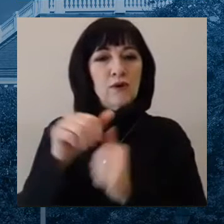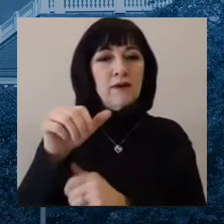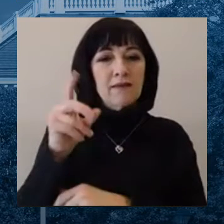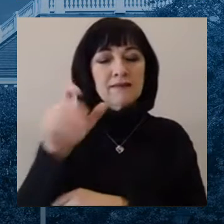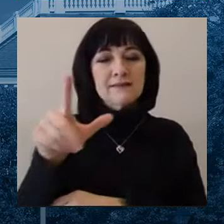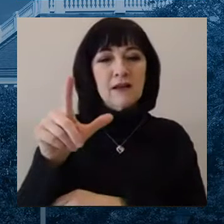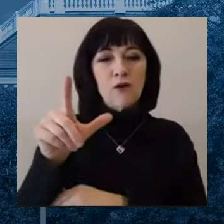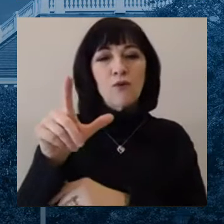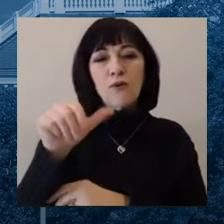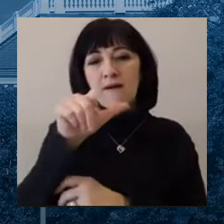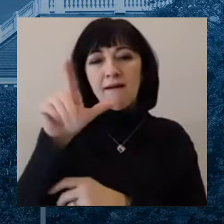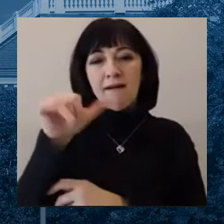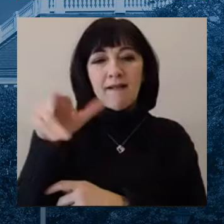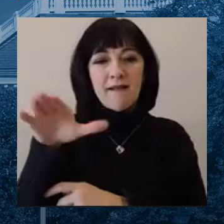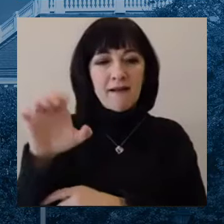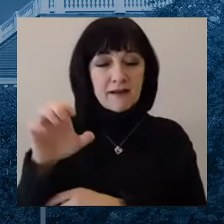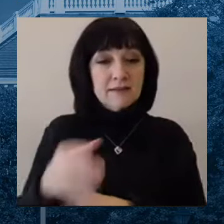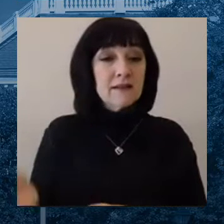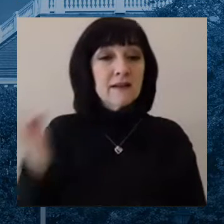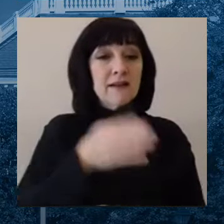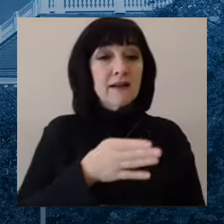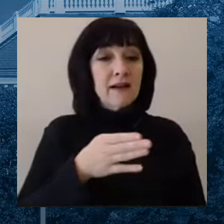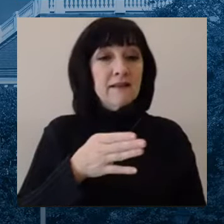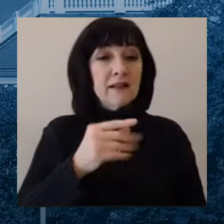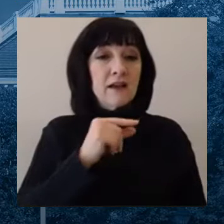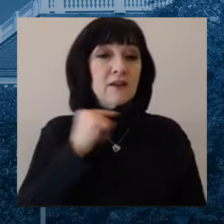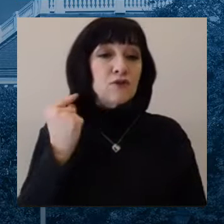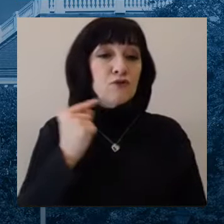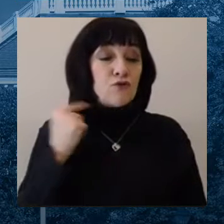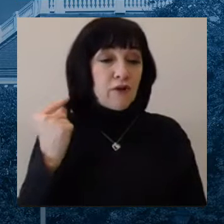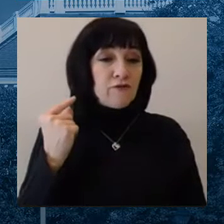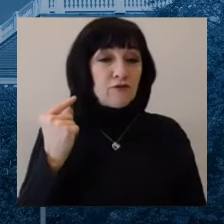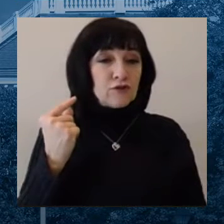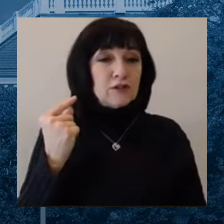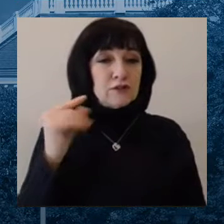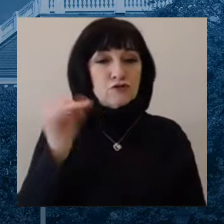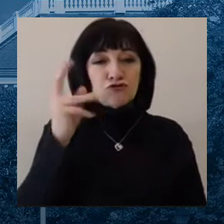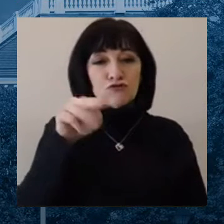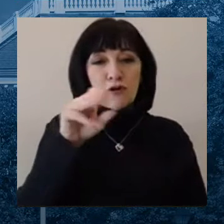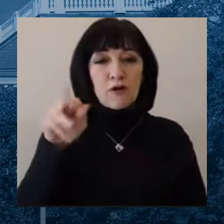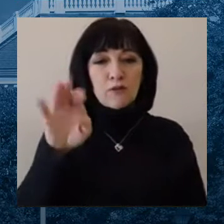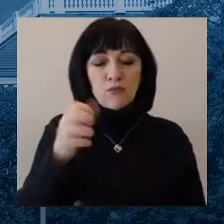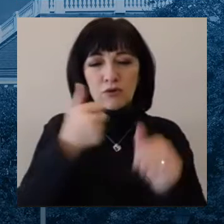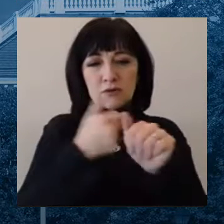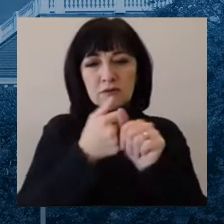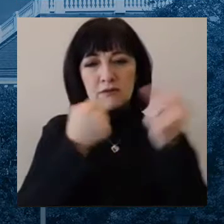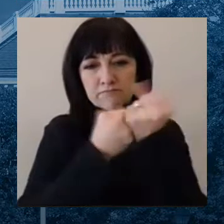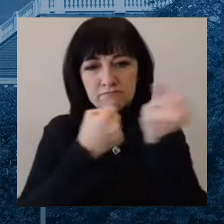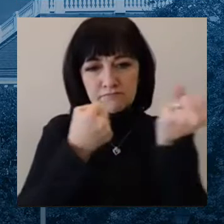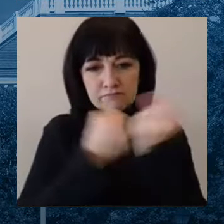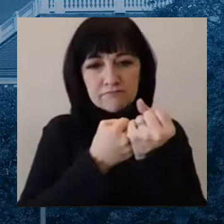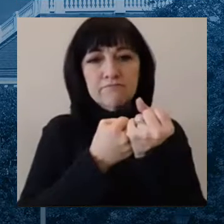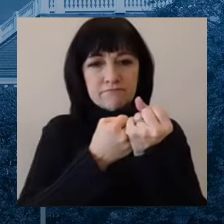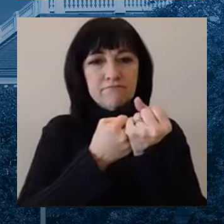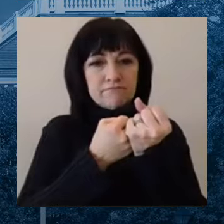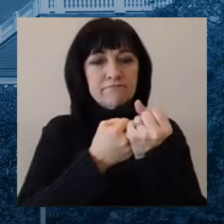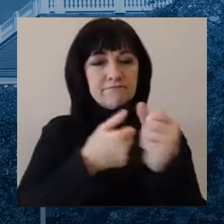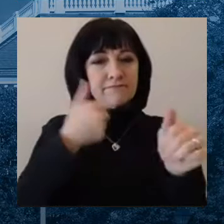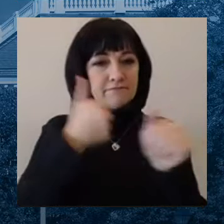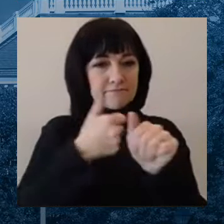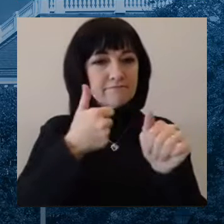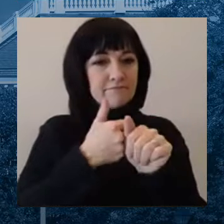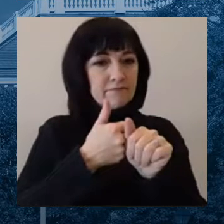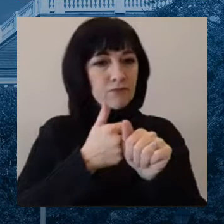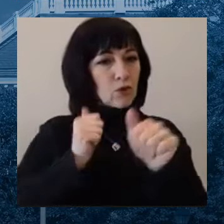Moore, who is an advocate and who is a performer of sorts,